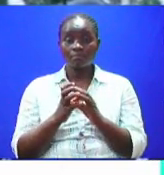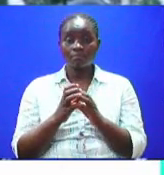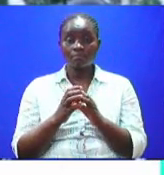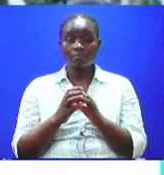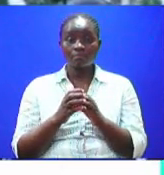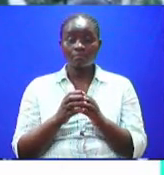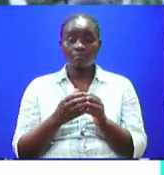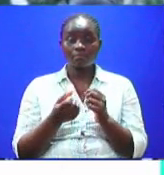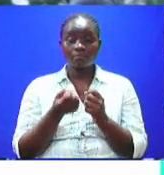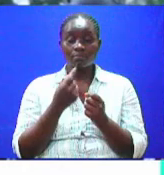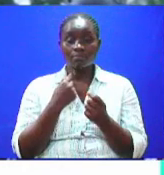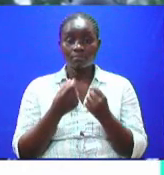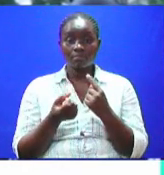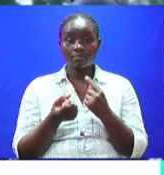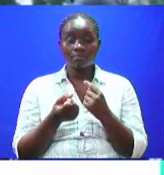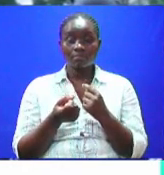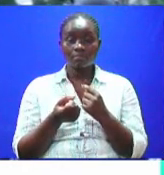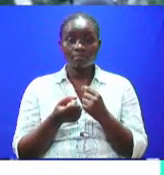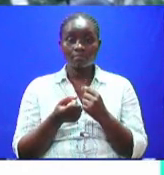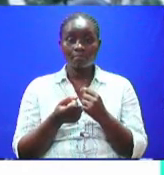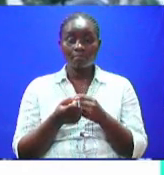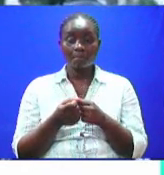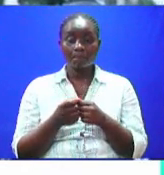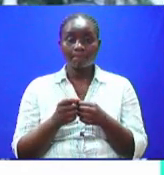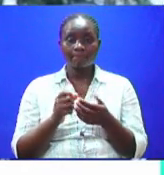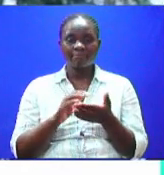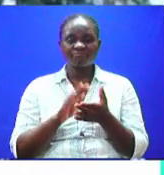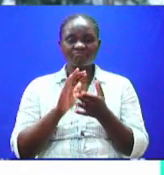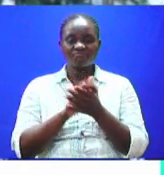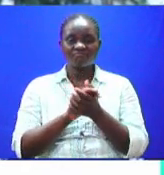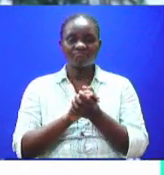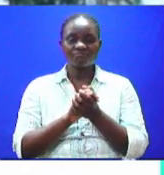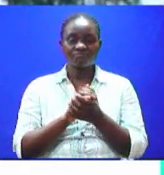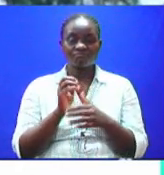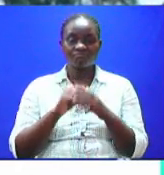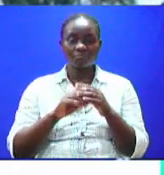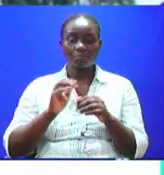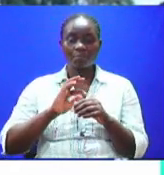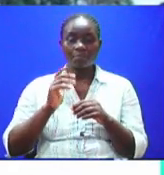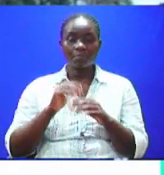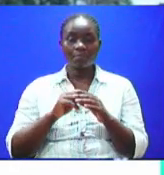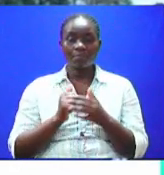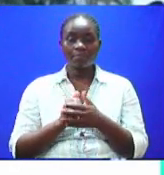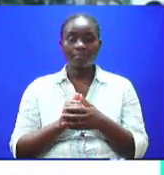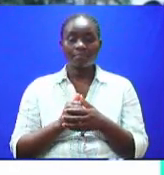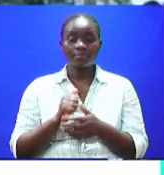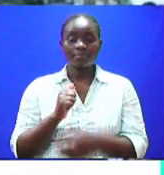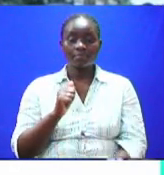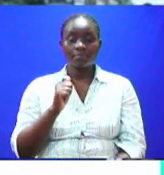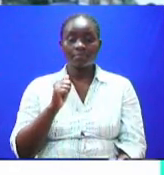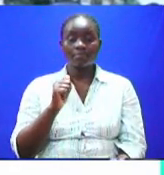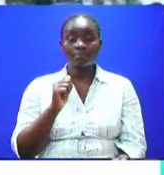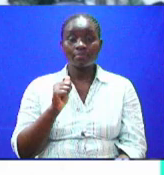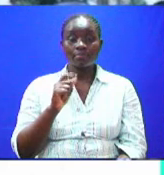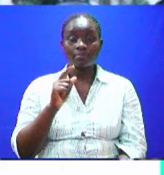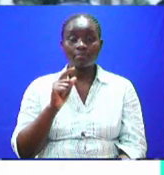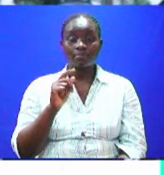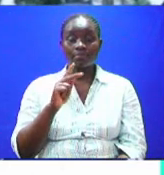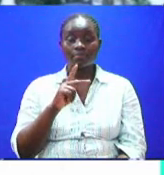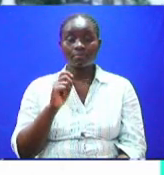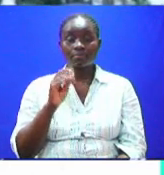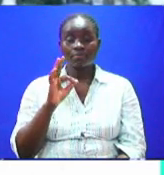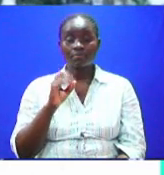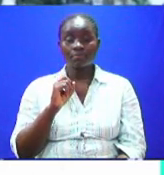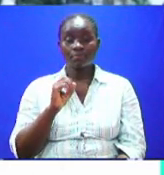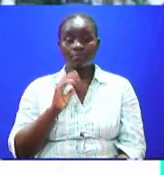a few NGOs and we believe and the county government is coming in. And FKF National Office is partnering with us fully. So we believe that